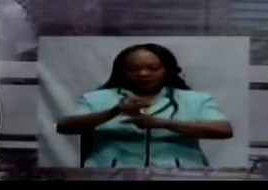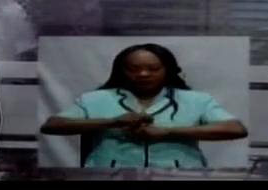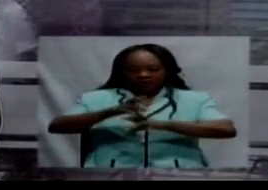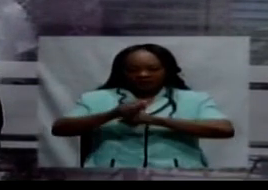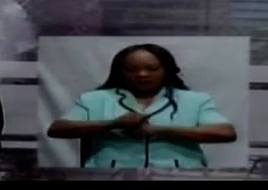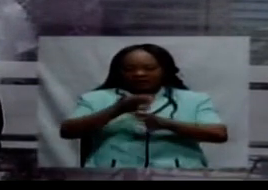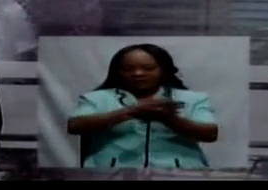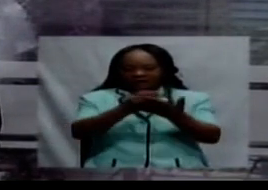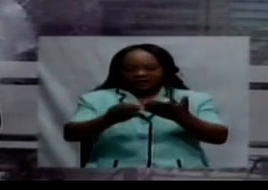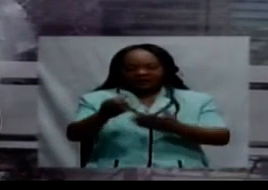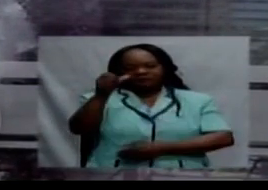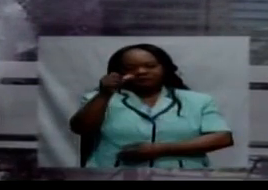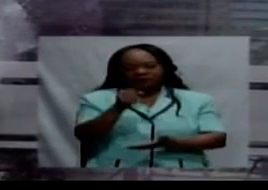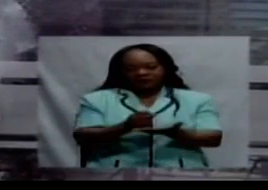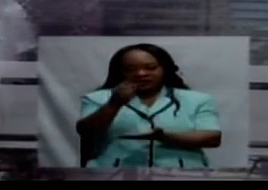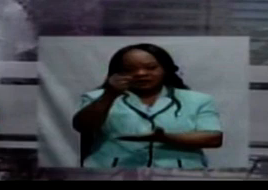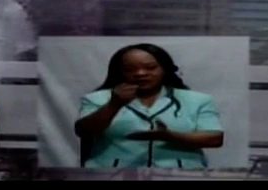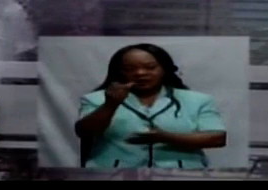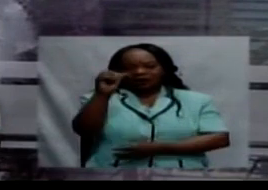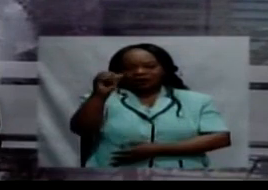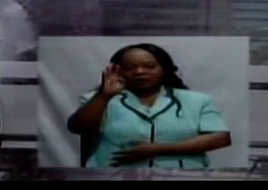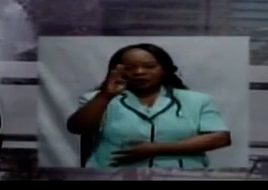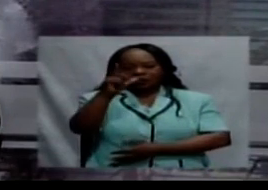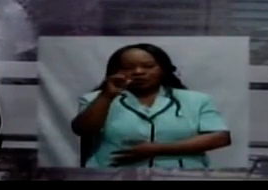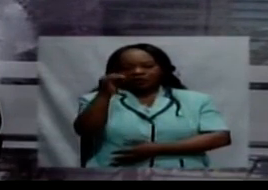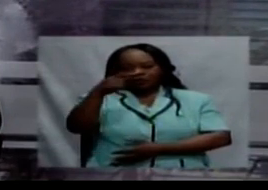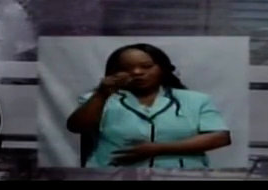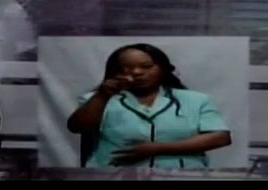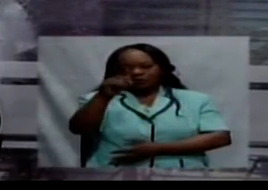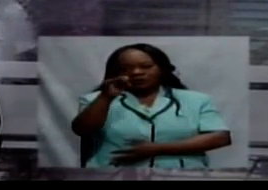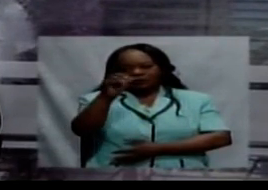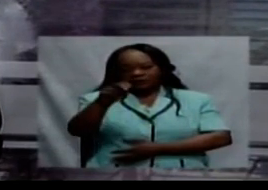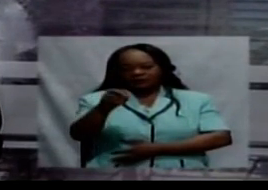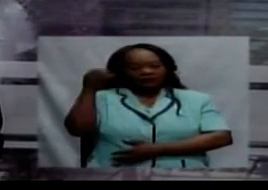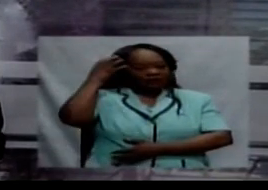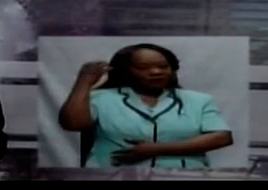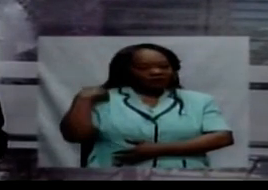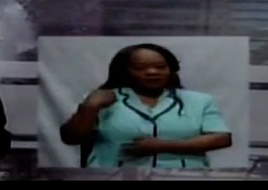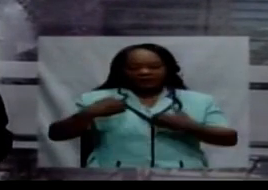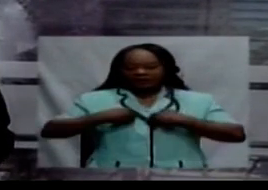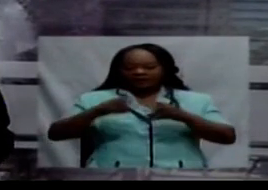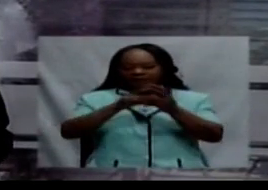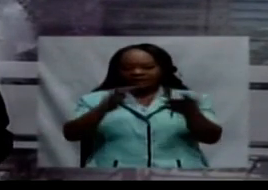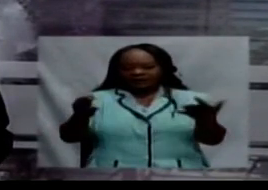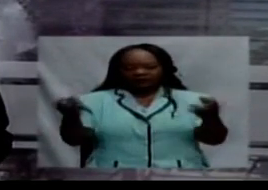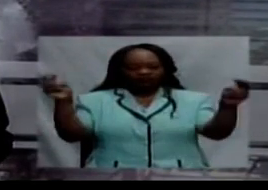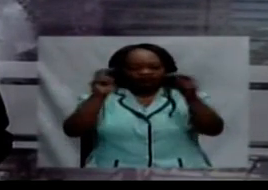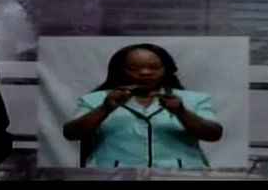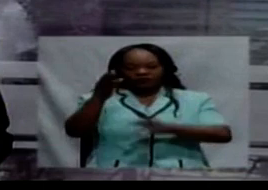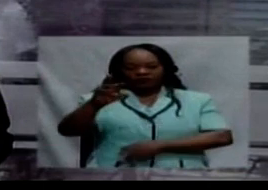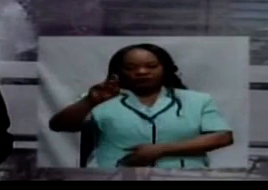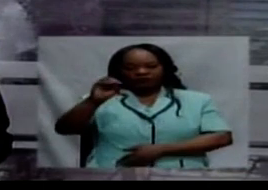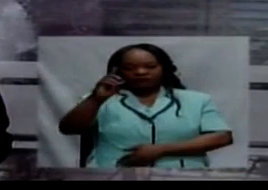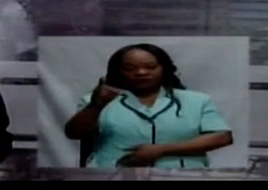to honor its statutory obligations. Mr. Mosho says his office has to date failed to contact Mr. Membe for